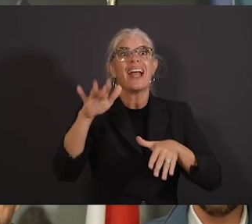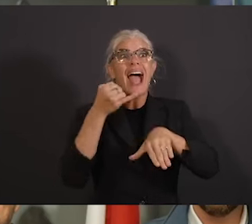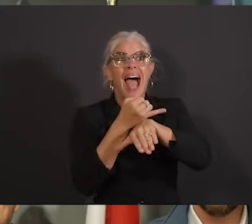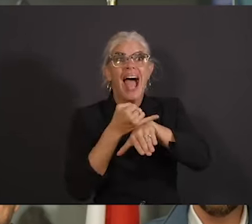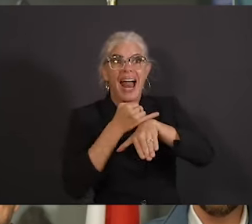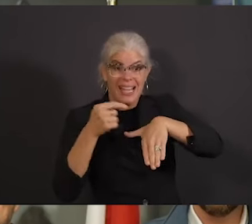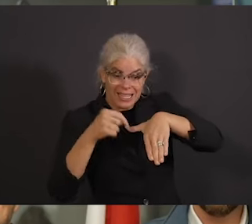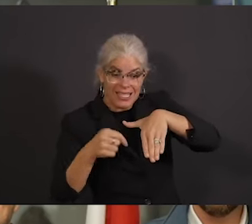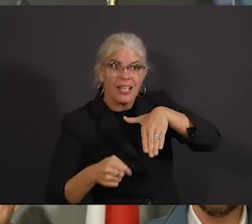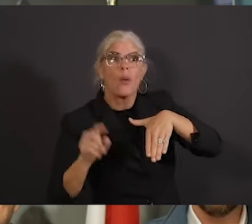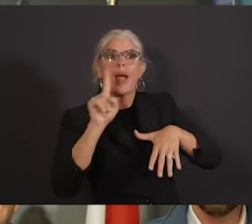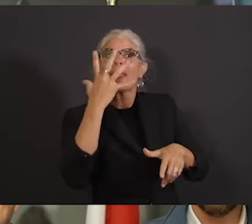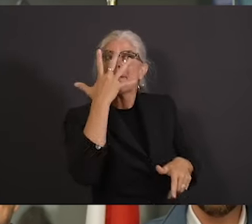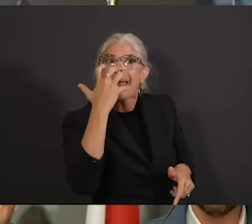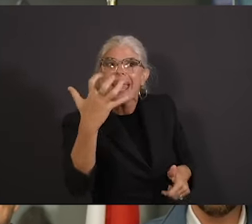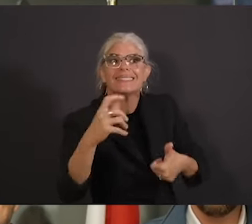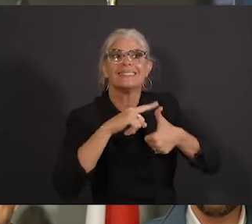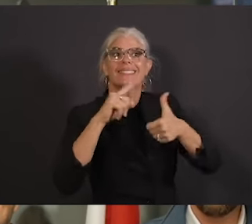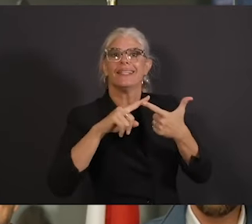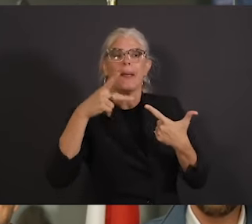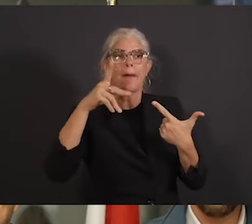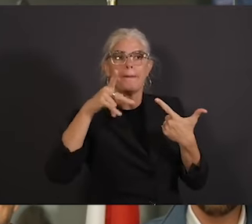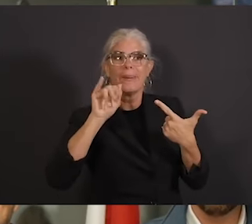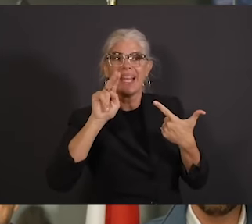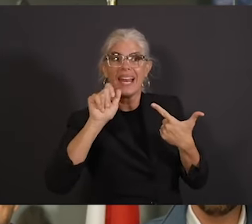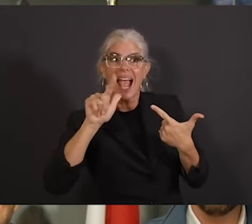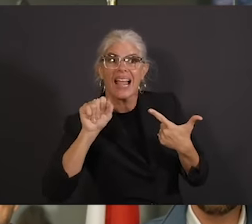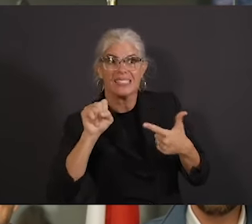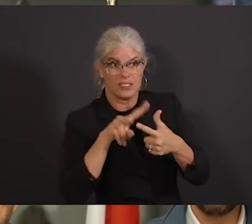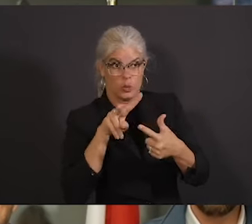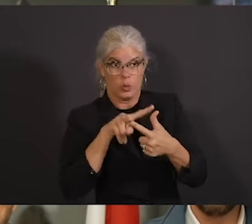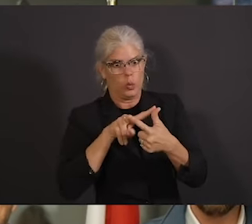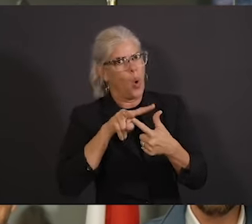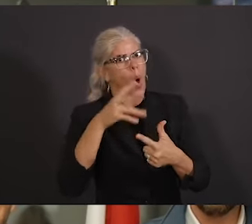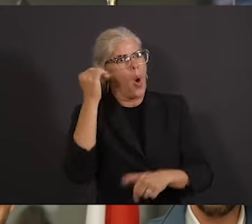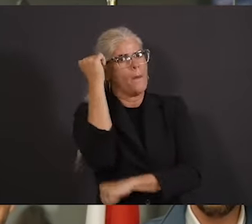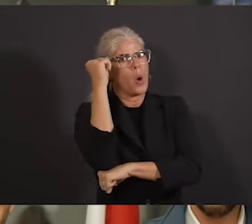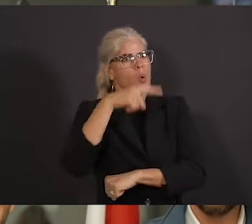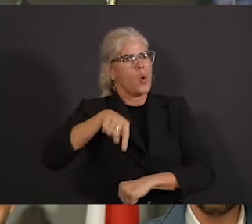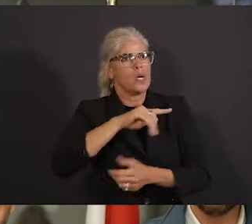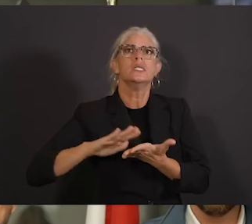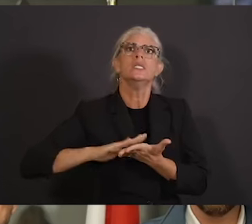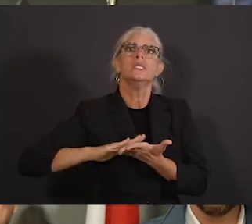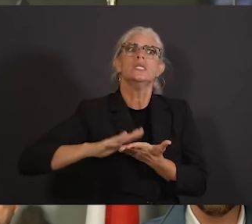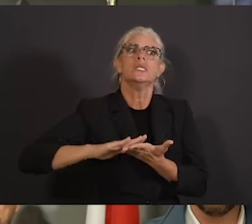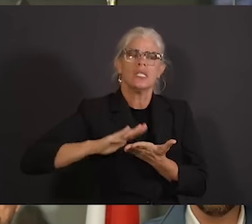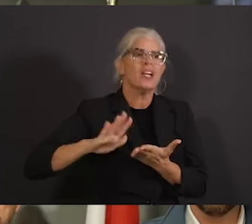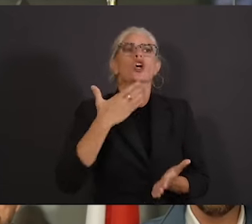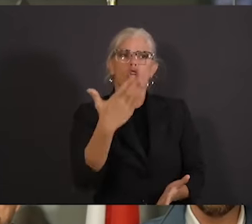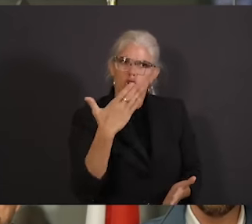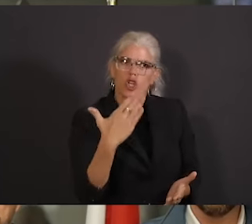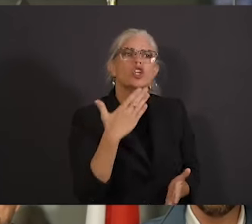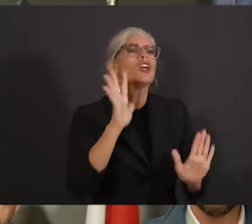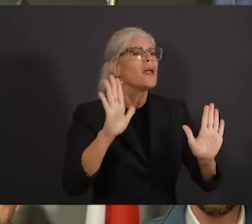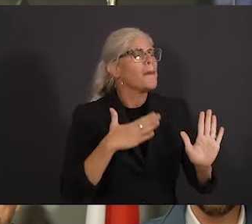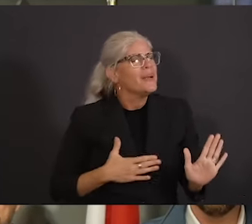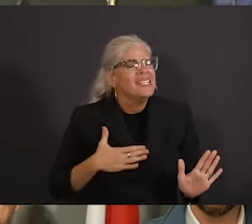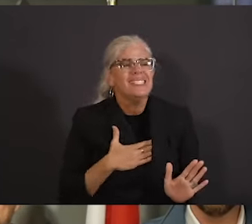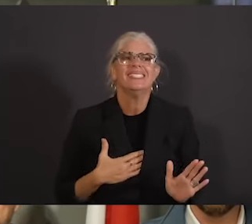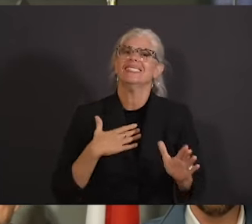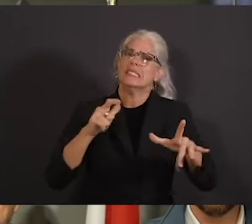and Pinellas have been working very hard. But let's get this done. Let's get as much of that debris removed as humanly possible, and let's